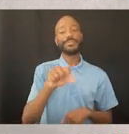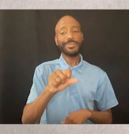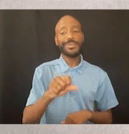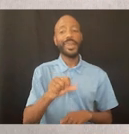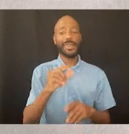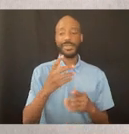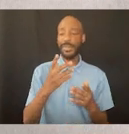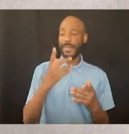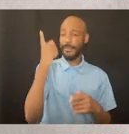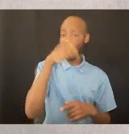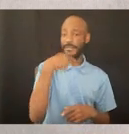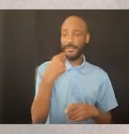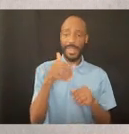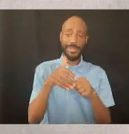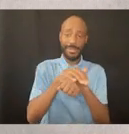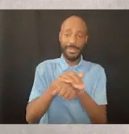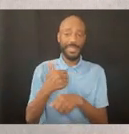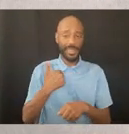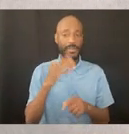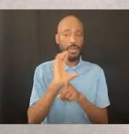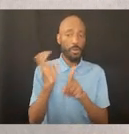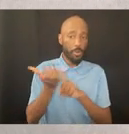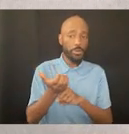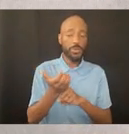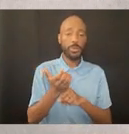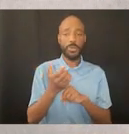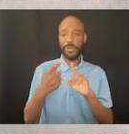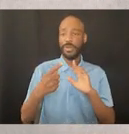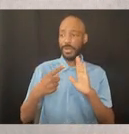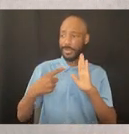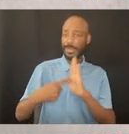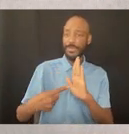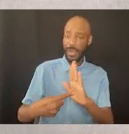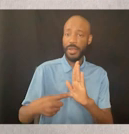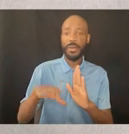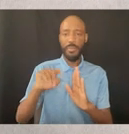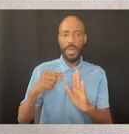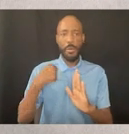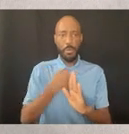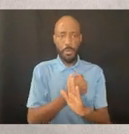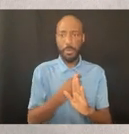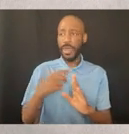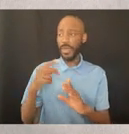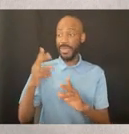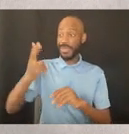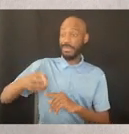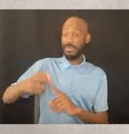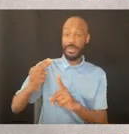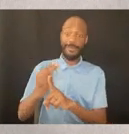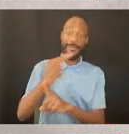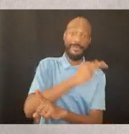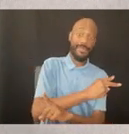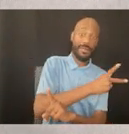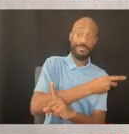cultural signifier, its popularity during the pandemic points towards how we re-examine and reconfigure history